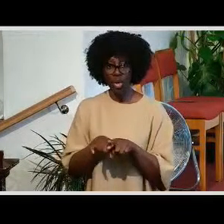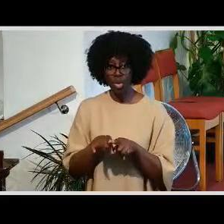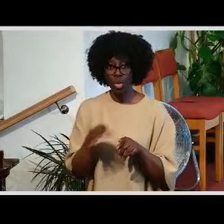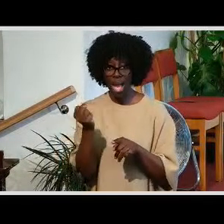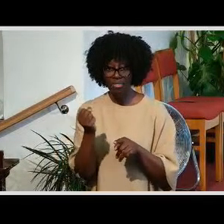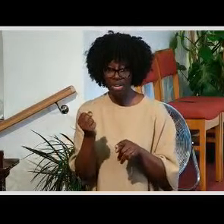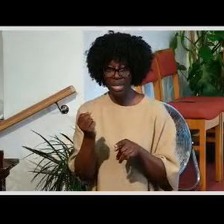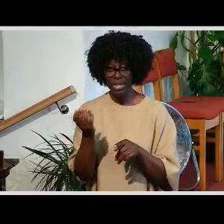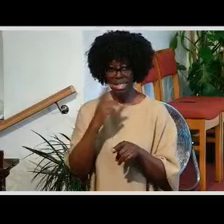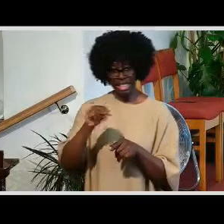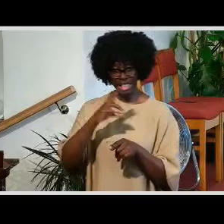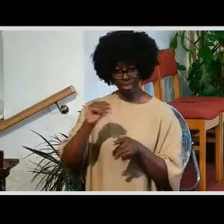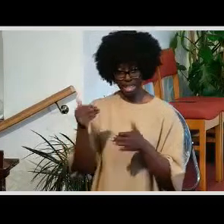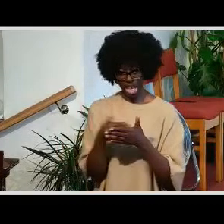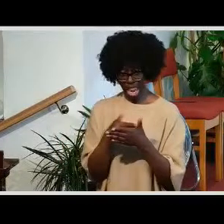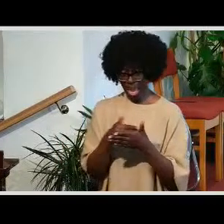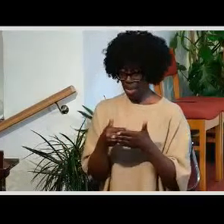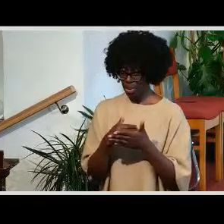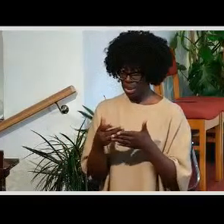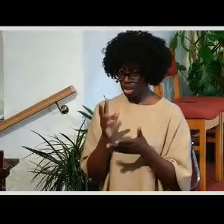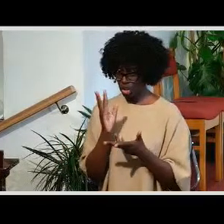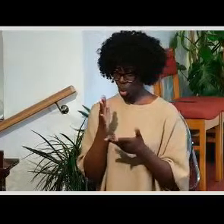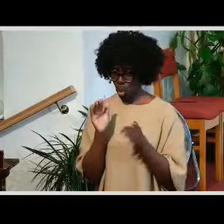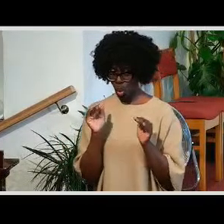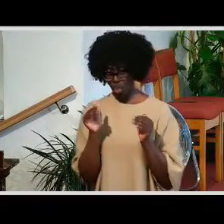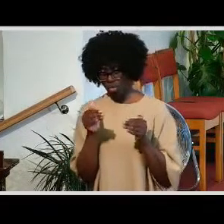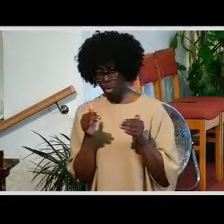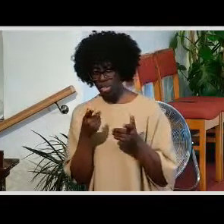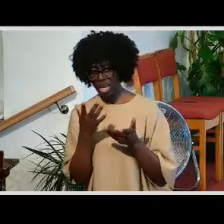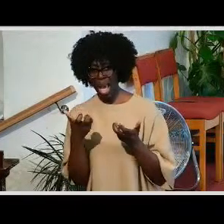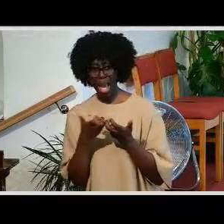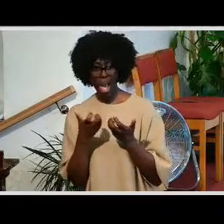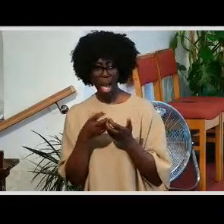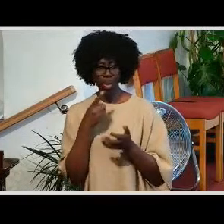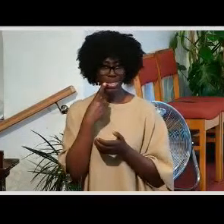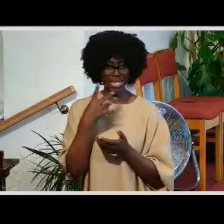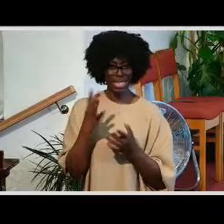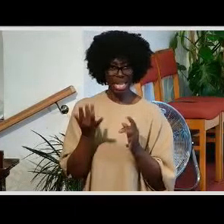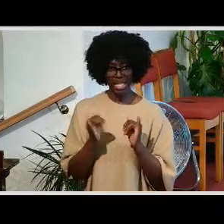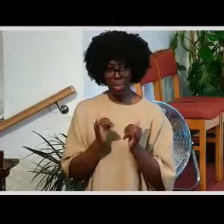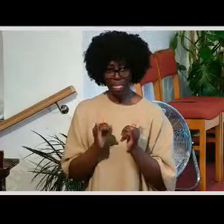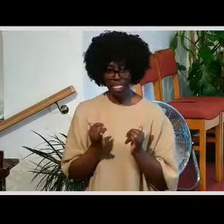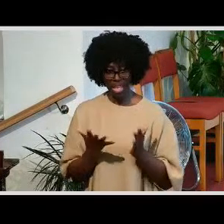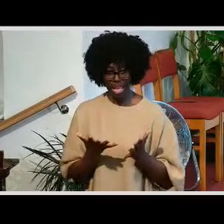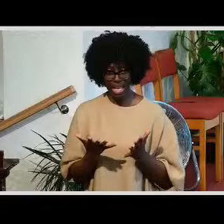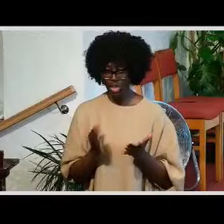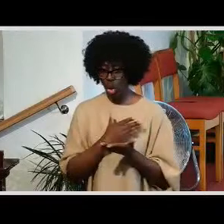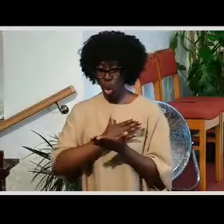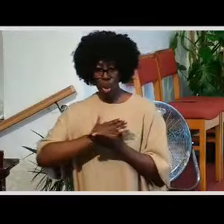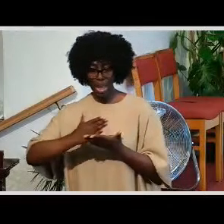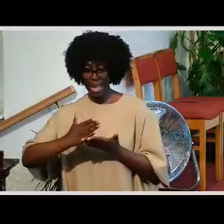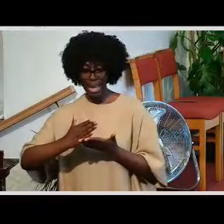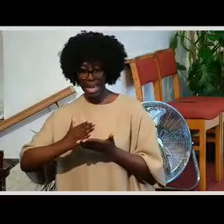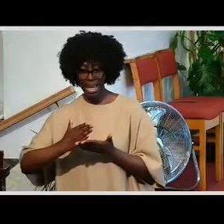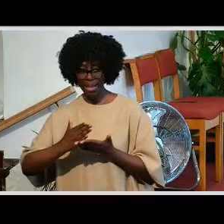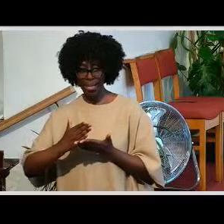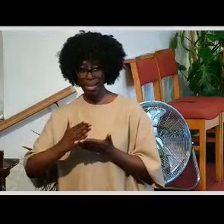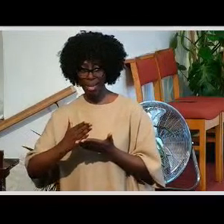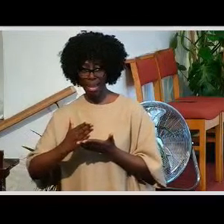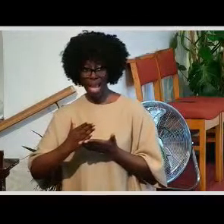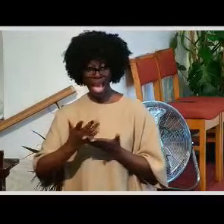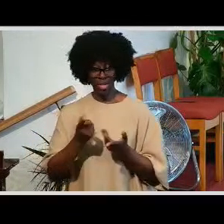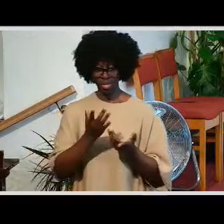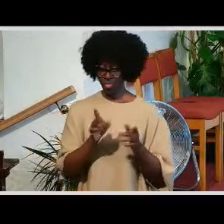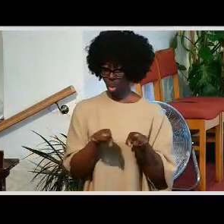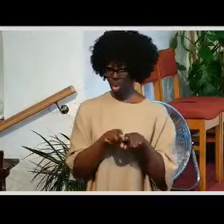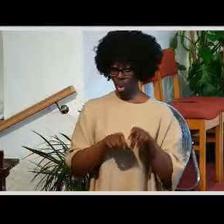looking at pronunciation, sometimes pronunciation is not clear, and the grasp or the range of vocabulary